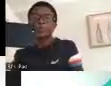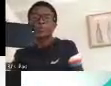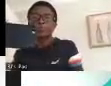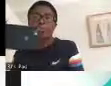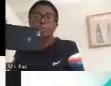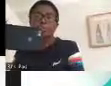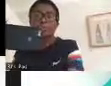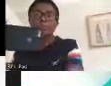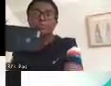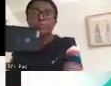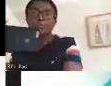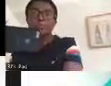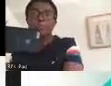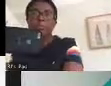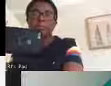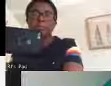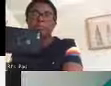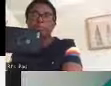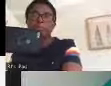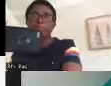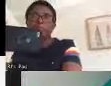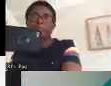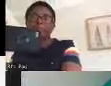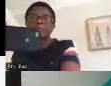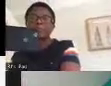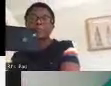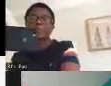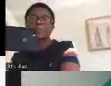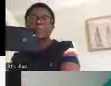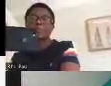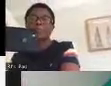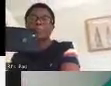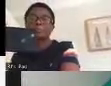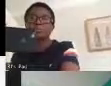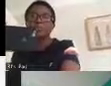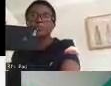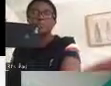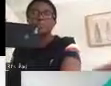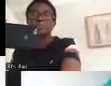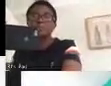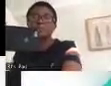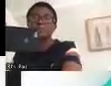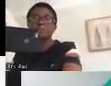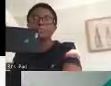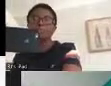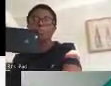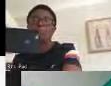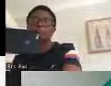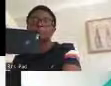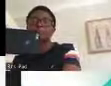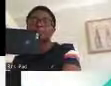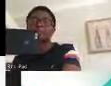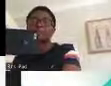Just some of the traditional terminologies, think about it. I heard Nwaneka say people are joining